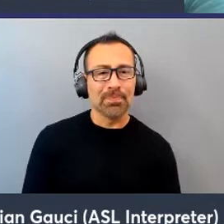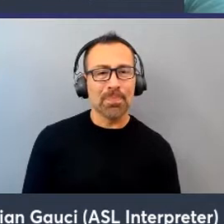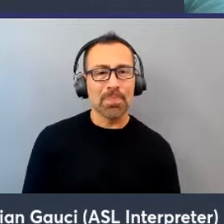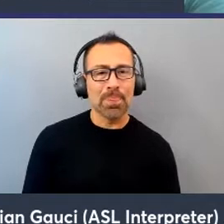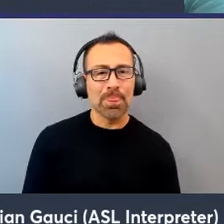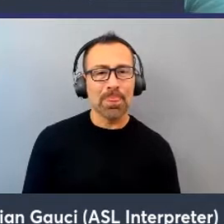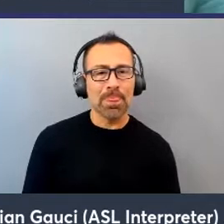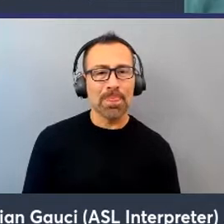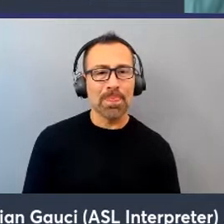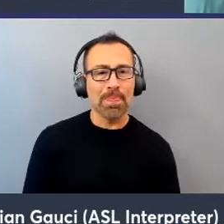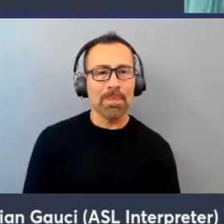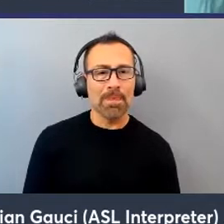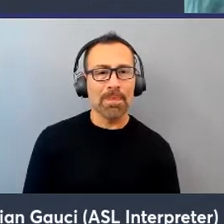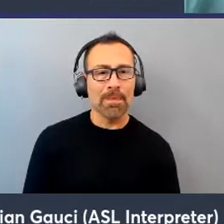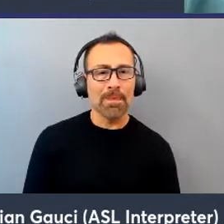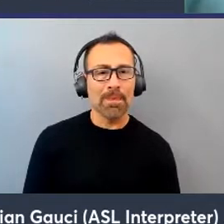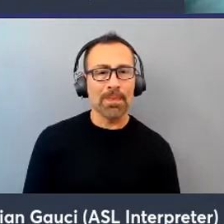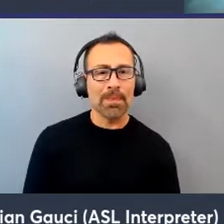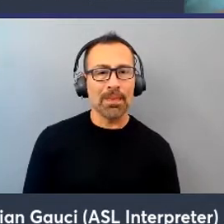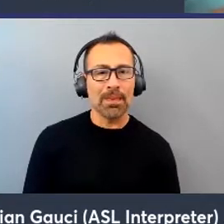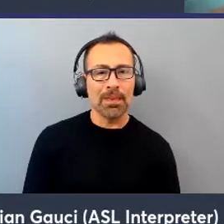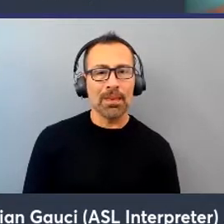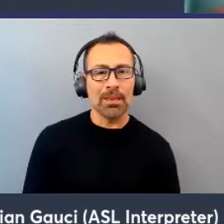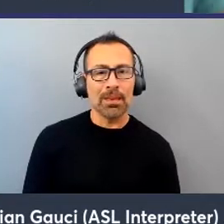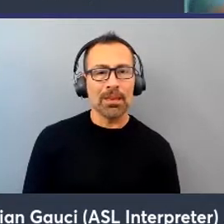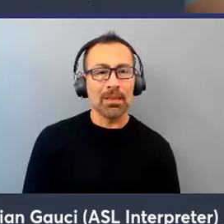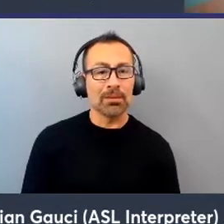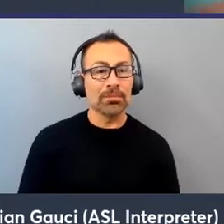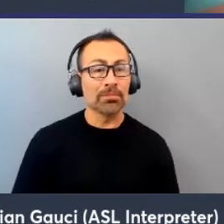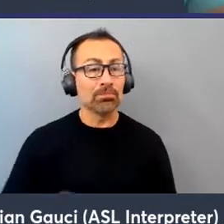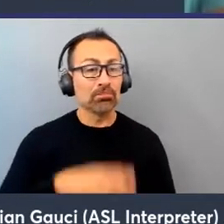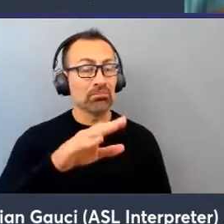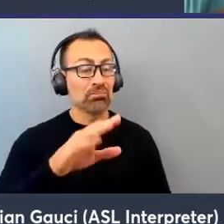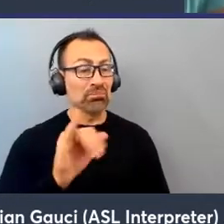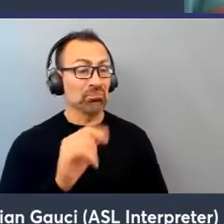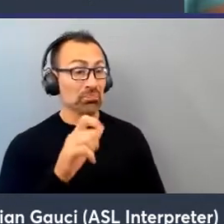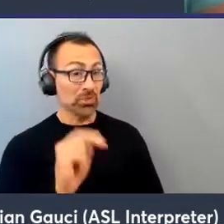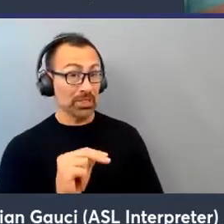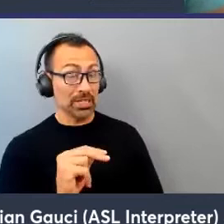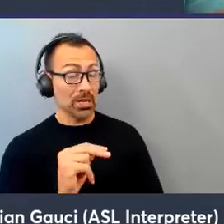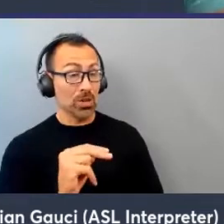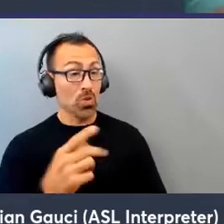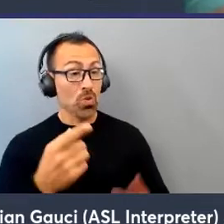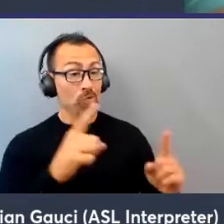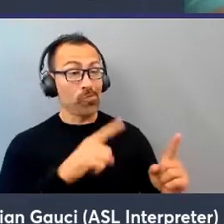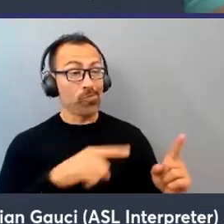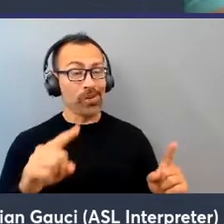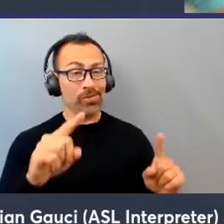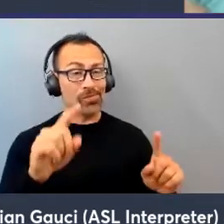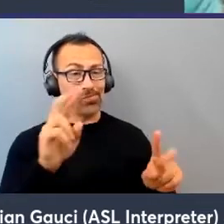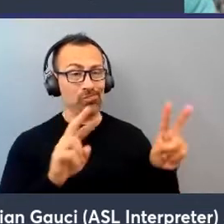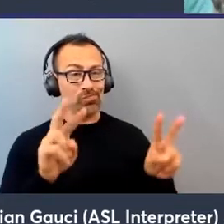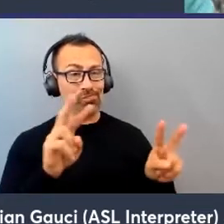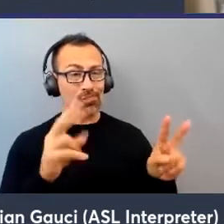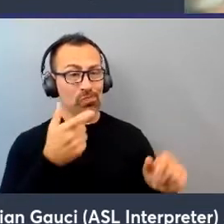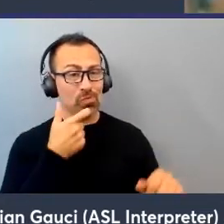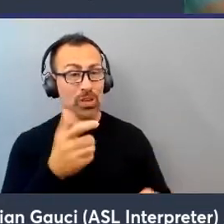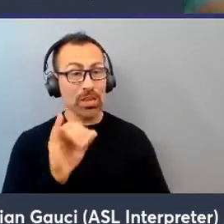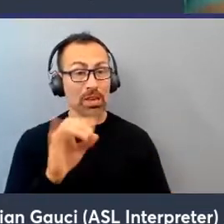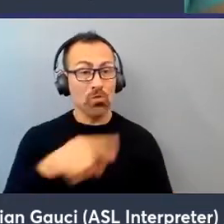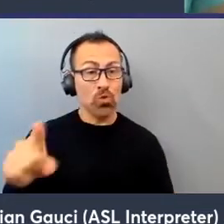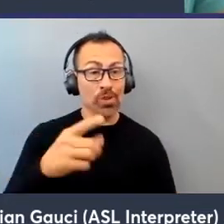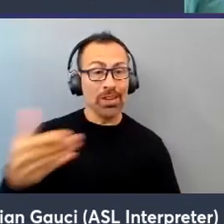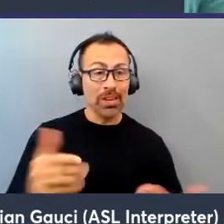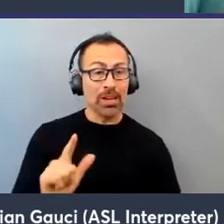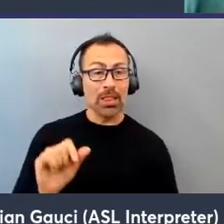Let me bring this up. And as Emily's bringing that up, just all you who are here live, if you've got a question, pop